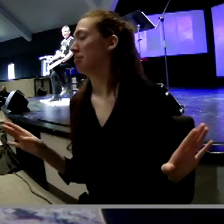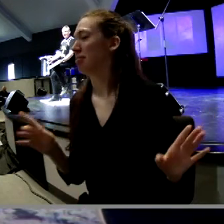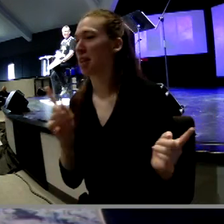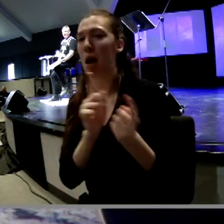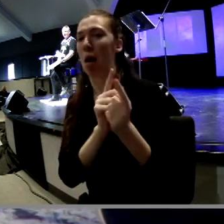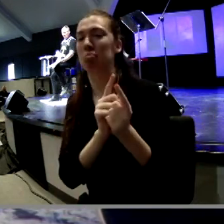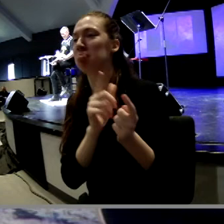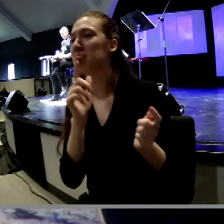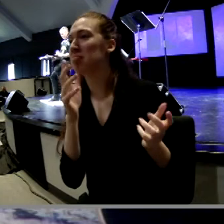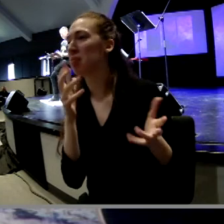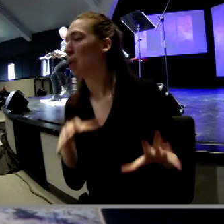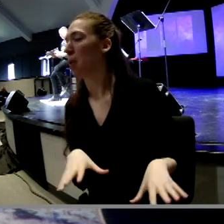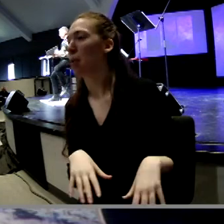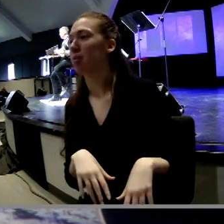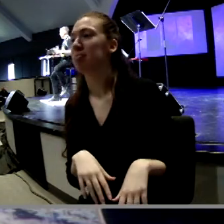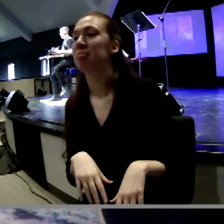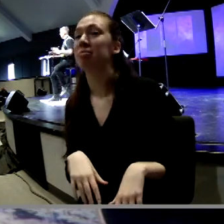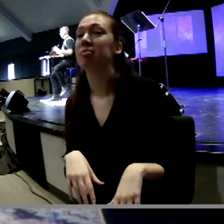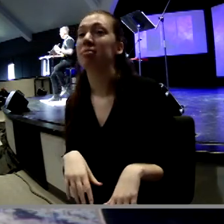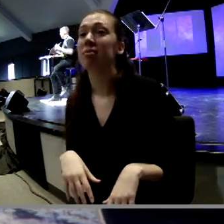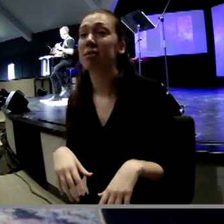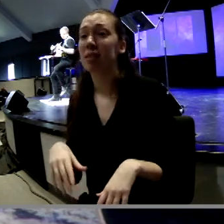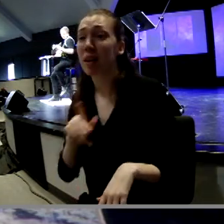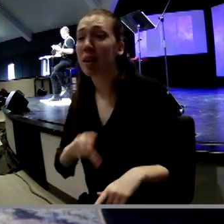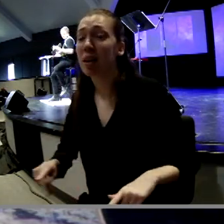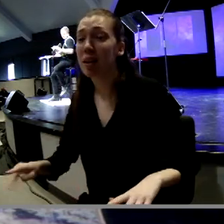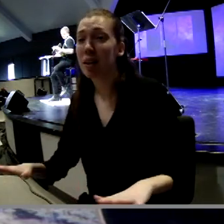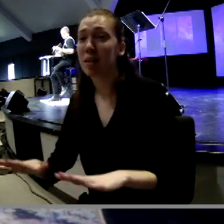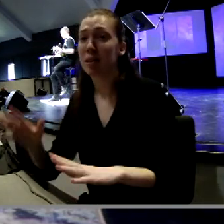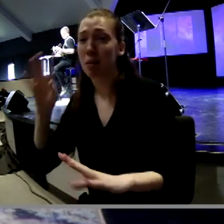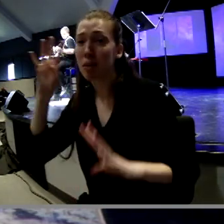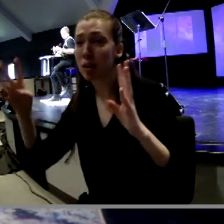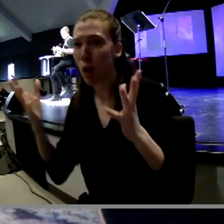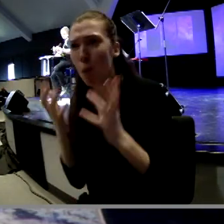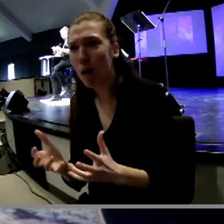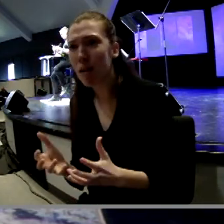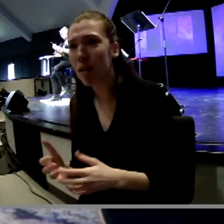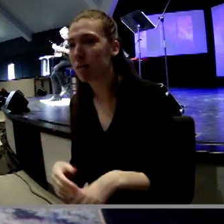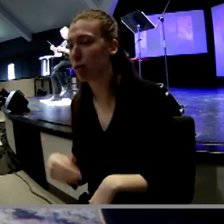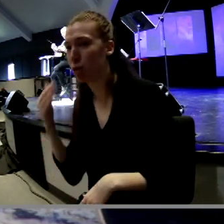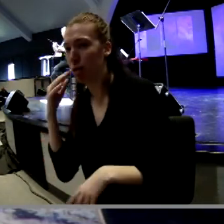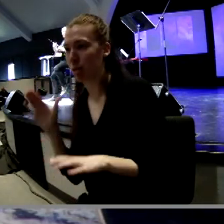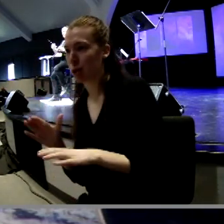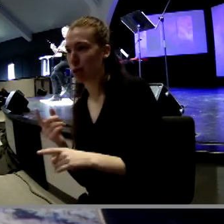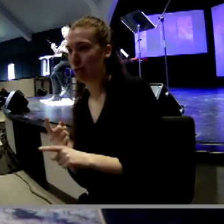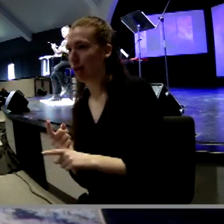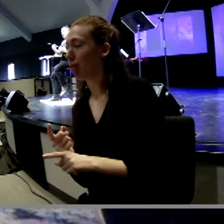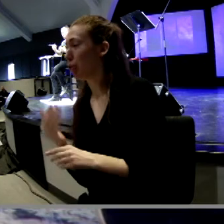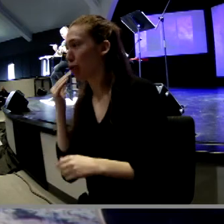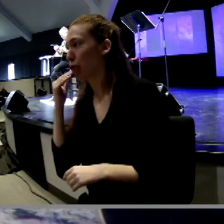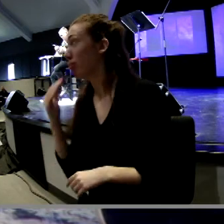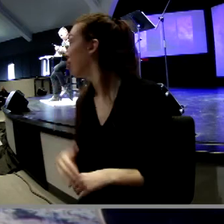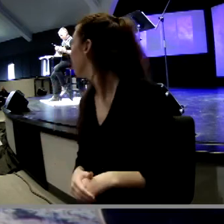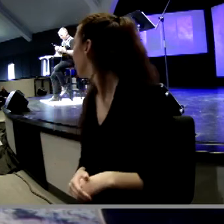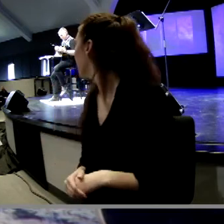I want us to have a kingdom imagination. Now, here's the bet. You know what I'm going to do, right? So if you get these three things